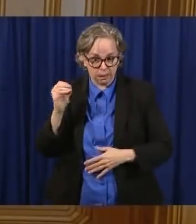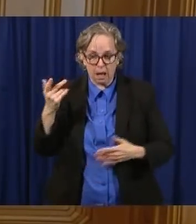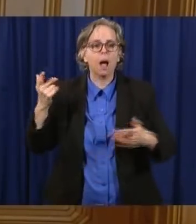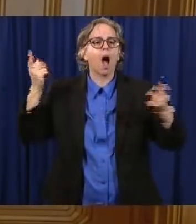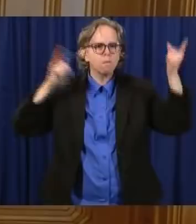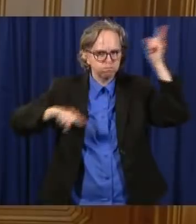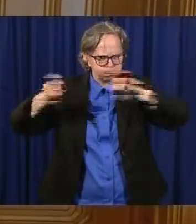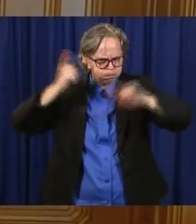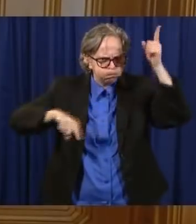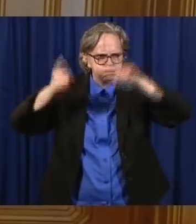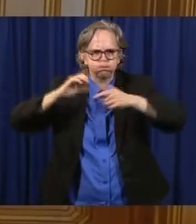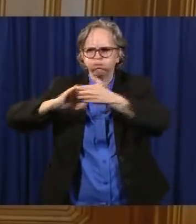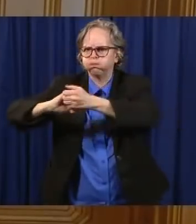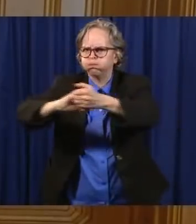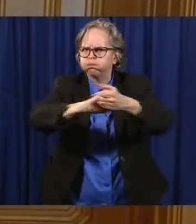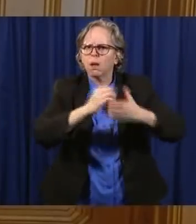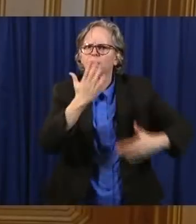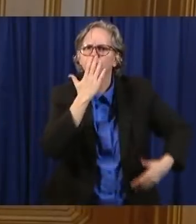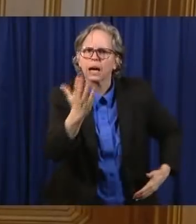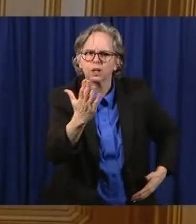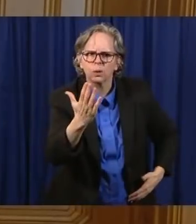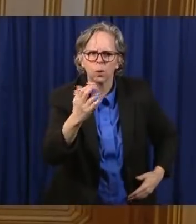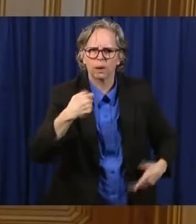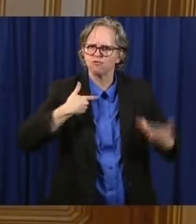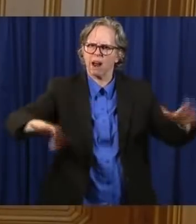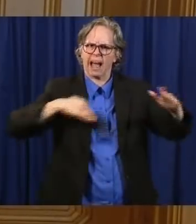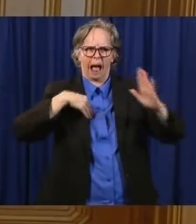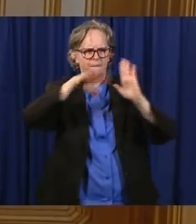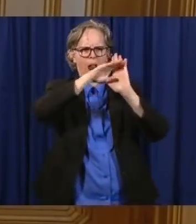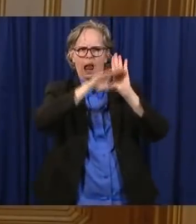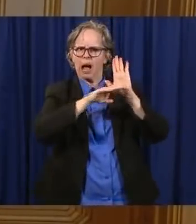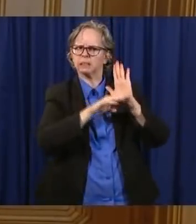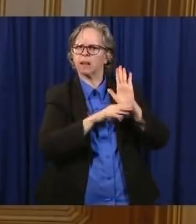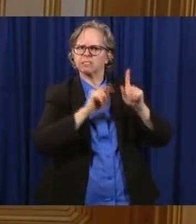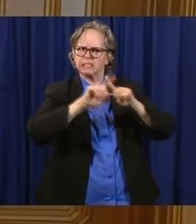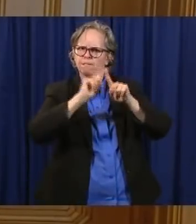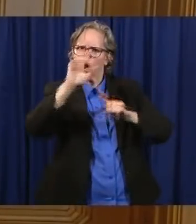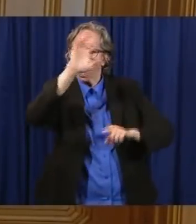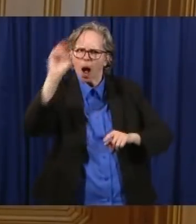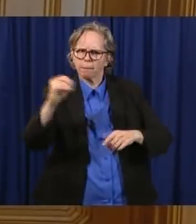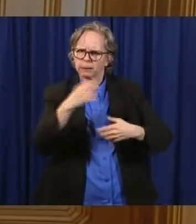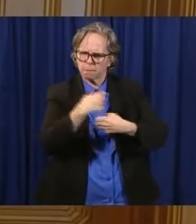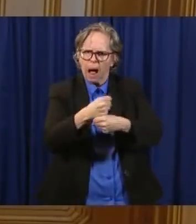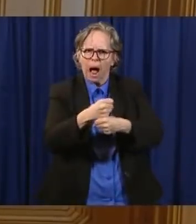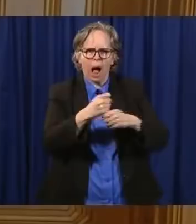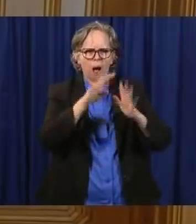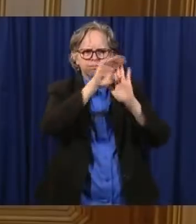going to show a list on here of the different companies that are doing this.